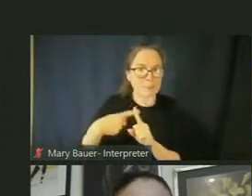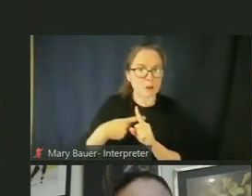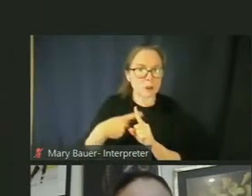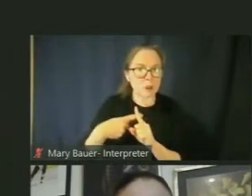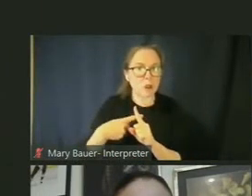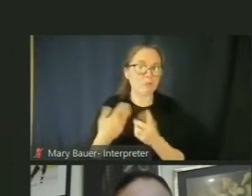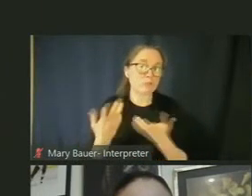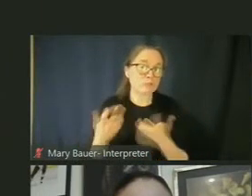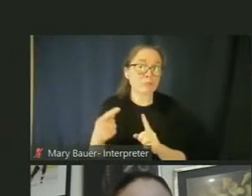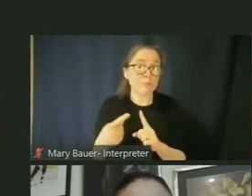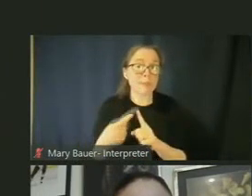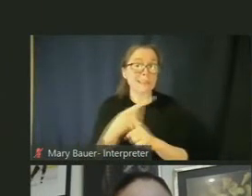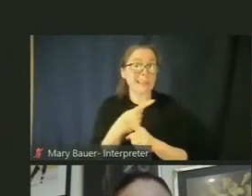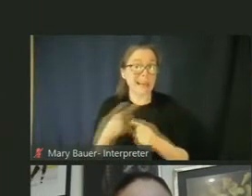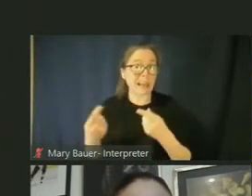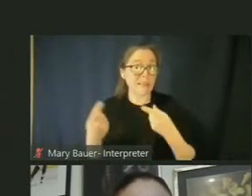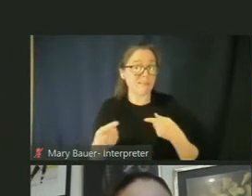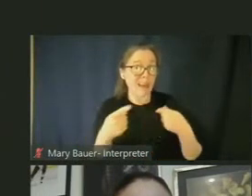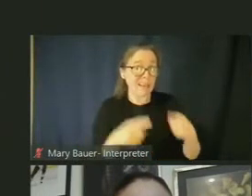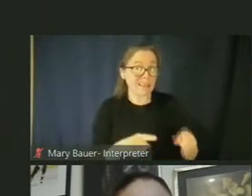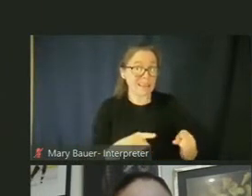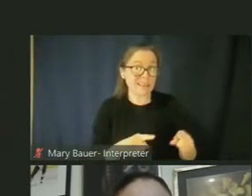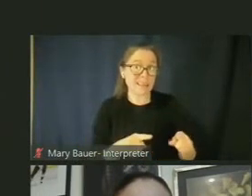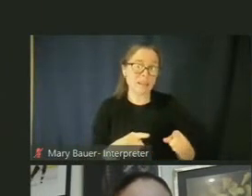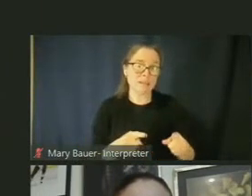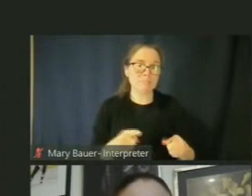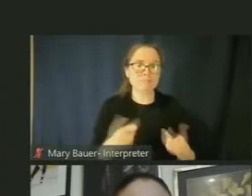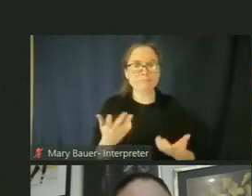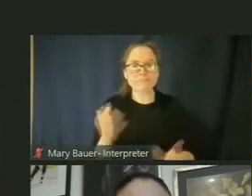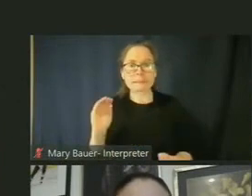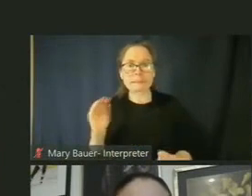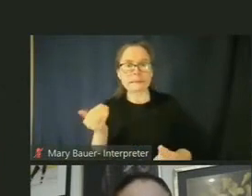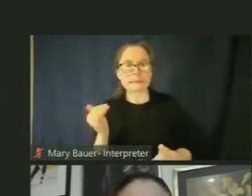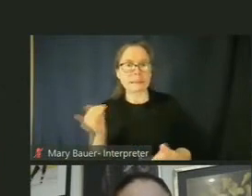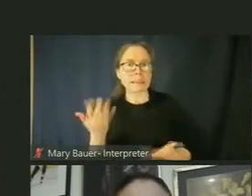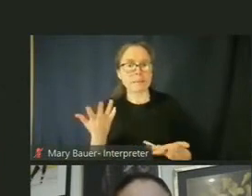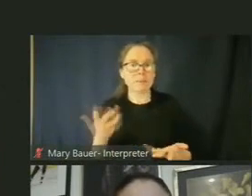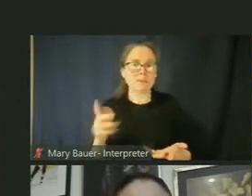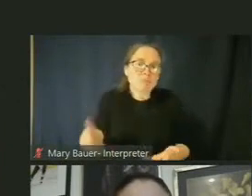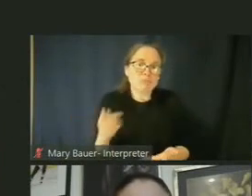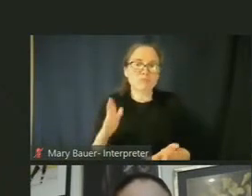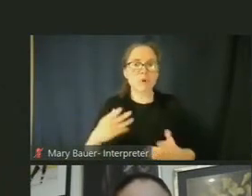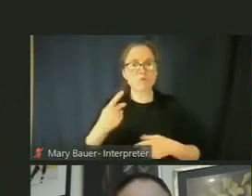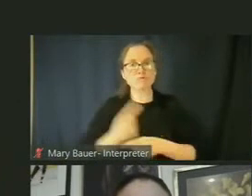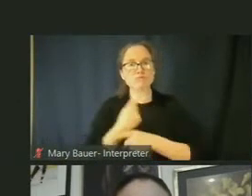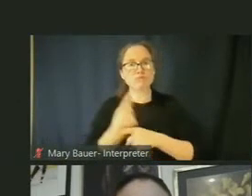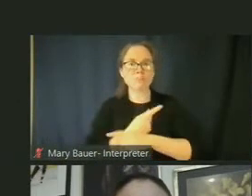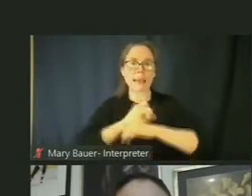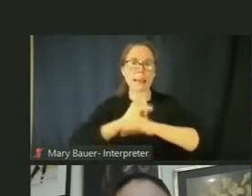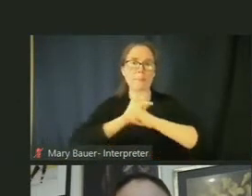of these side effects, or what I like to call more the immune response to the vaccine, were